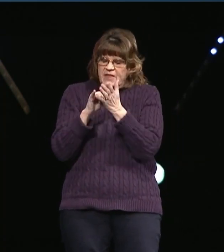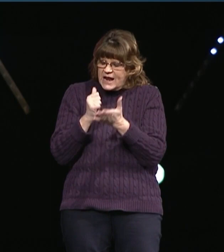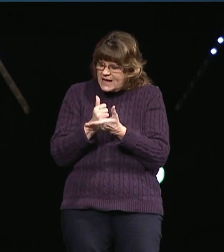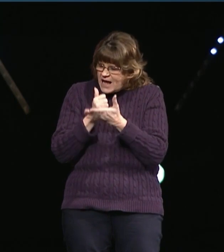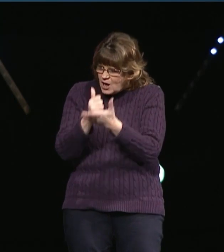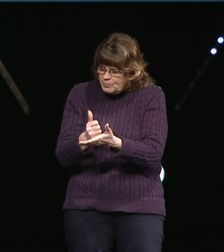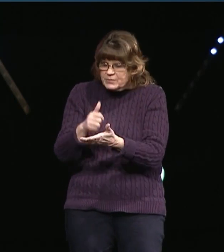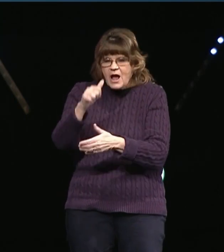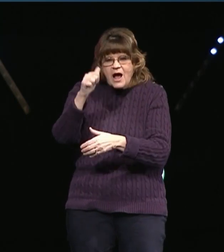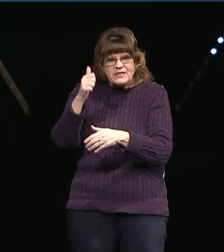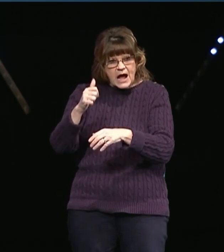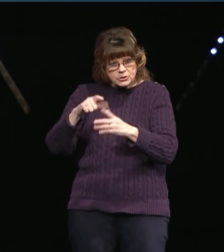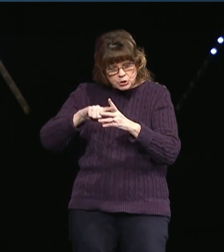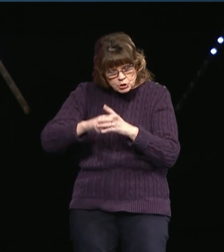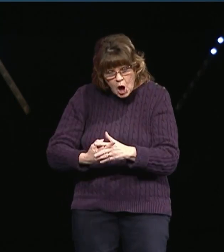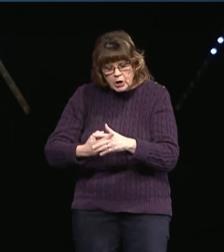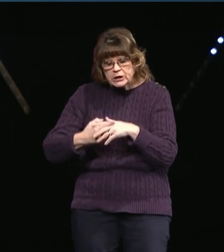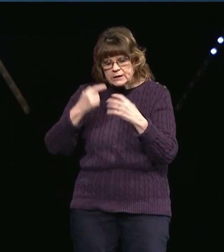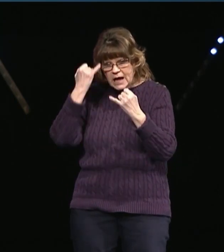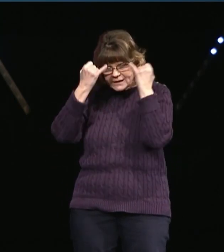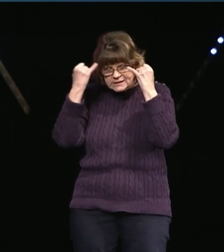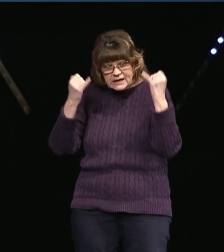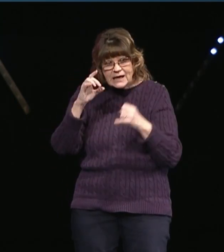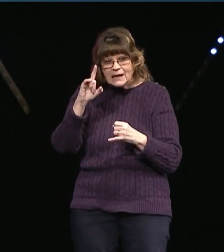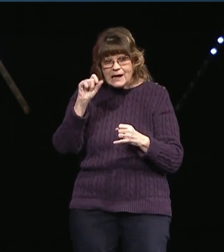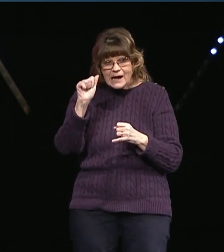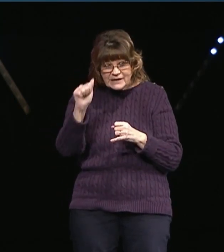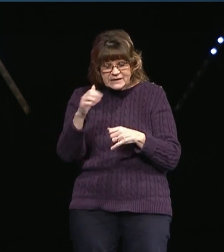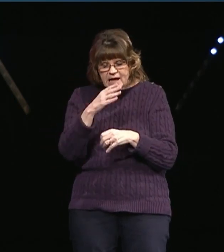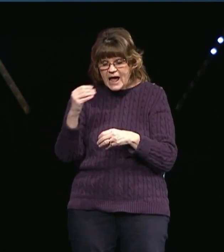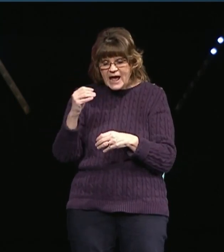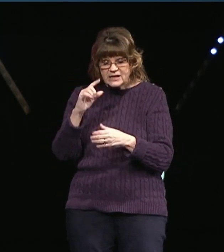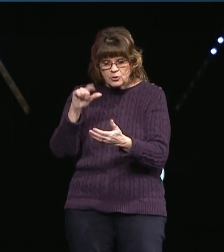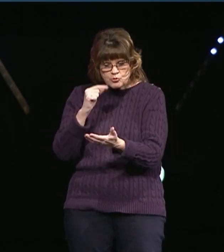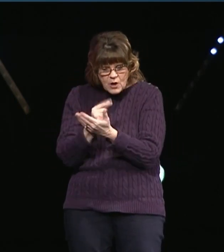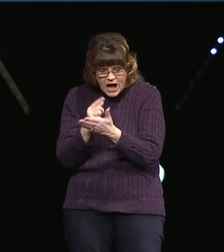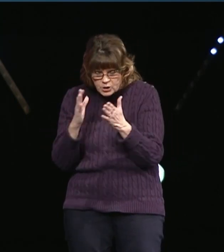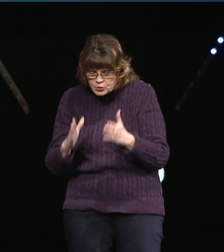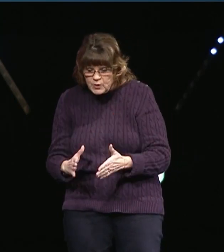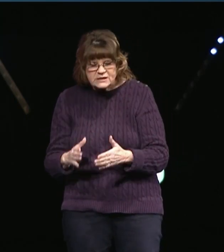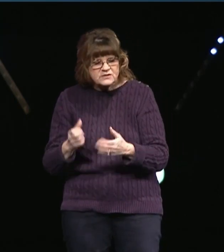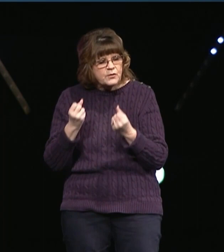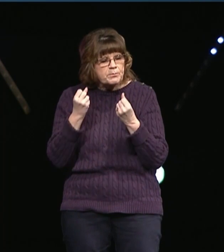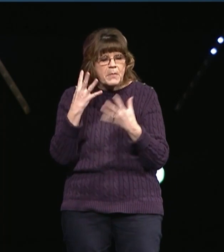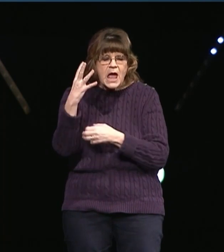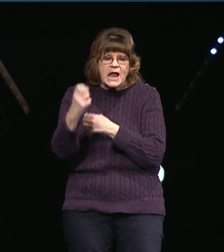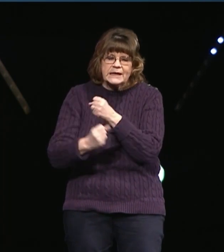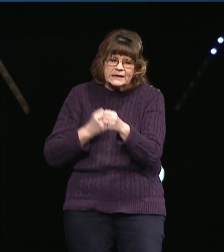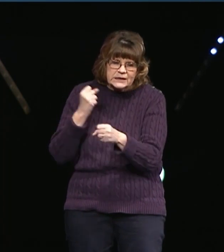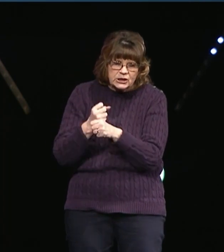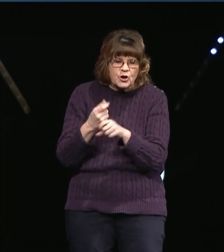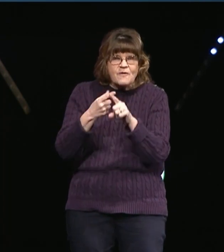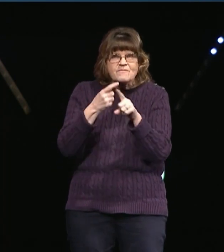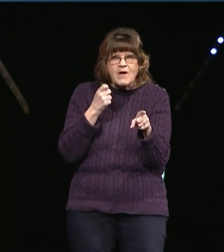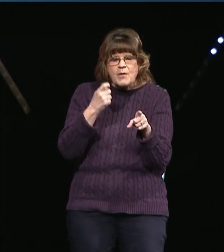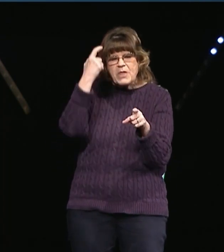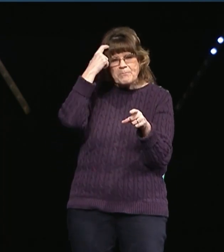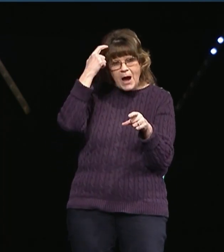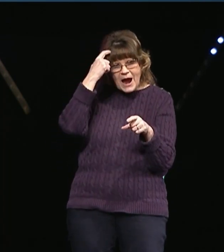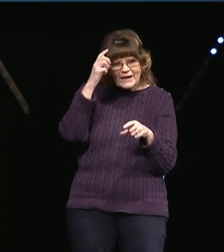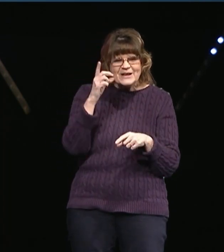ventures that have supported IDEA, its students, and graduates for many years, all from the fertile mind of Dennis